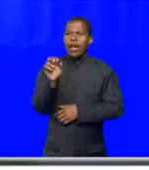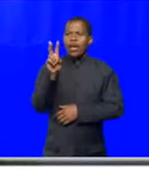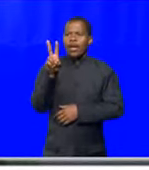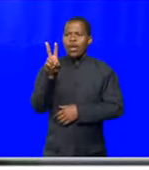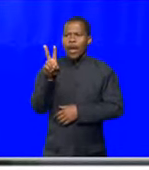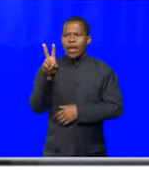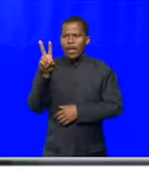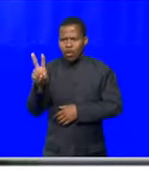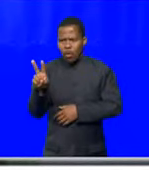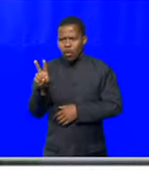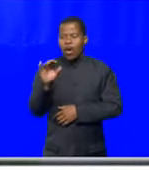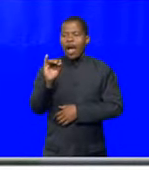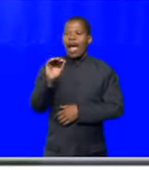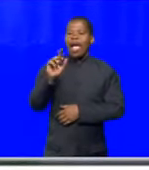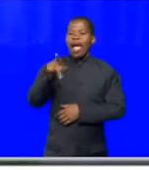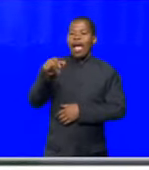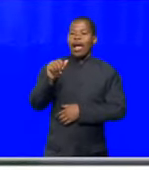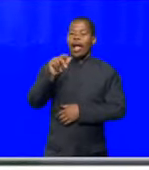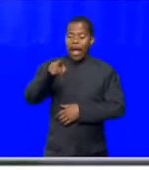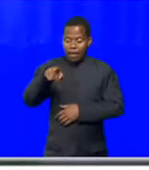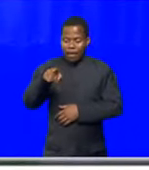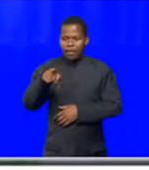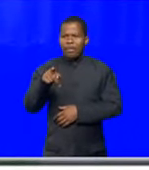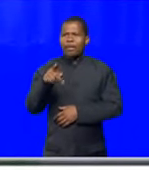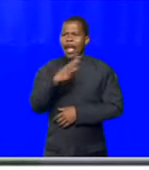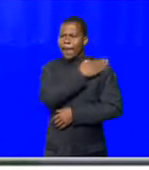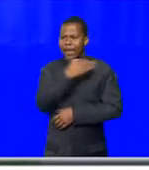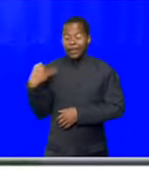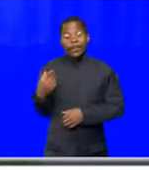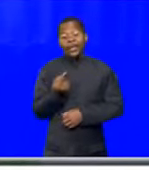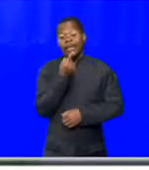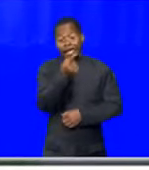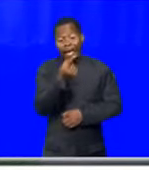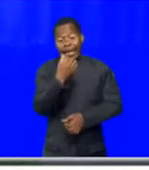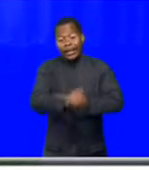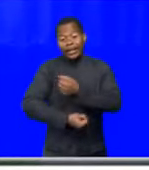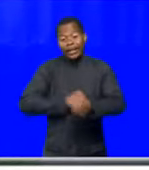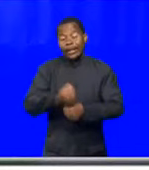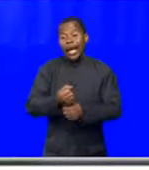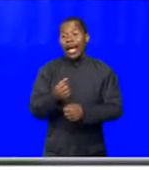2022 to, well, Minister said now 2030, not 2031.